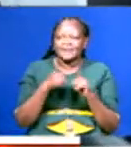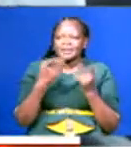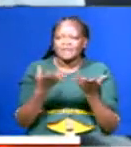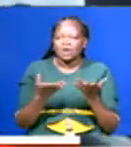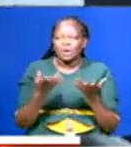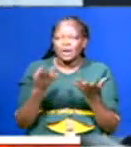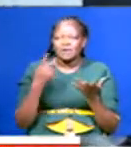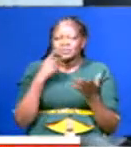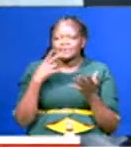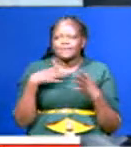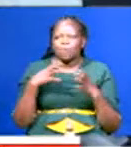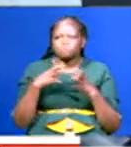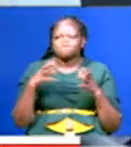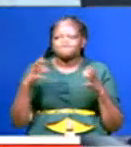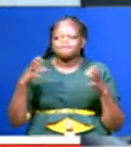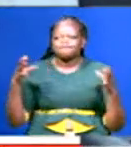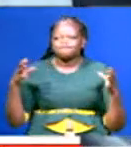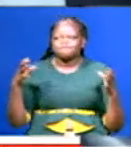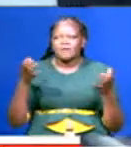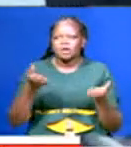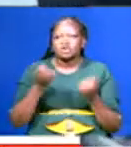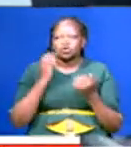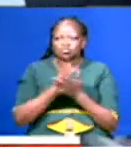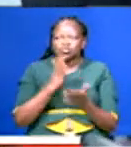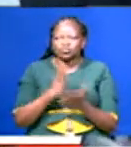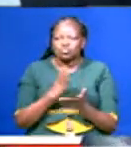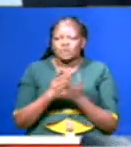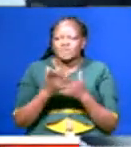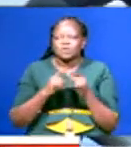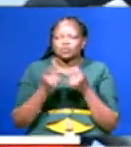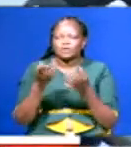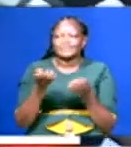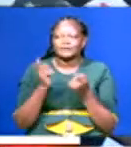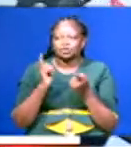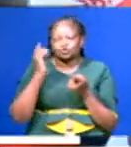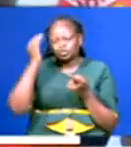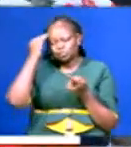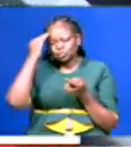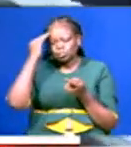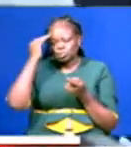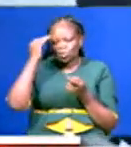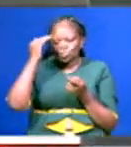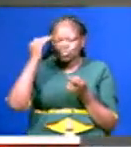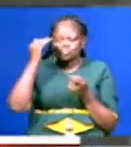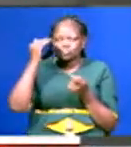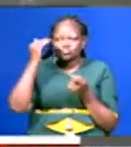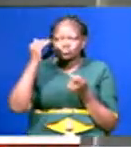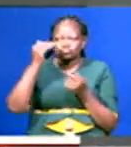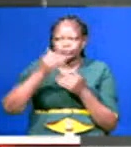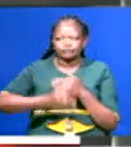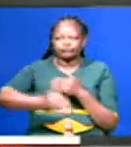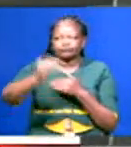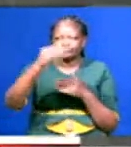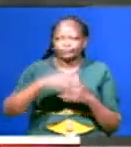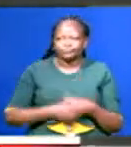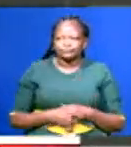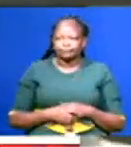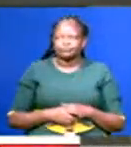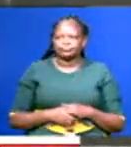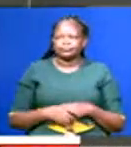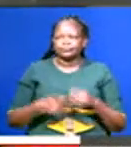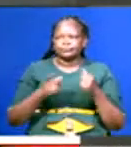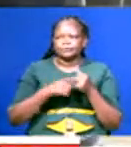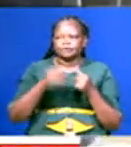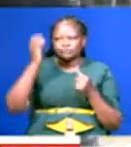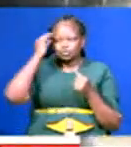is growing, and I know you need reassurance, and we also need to know the way forward. 60 of the students were taken